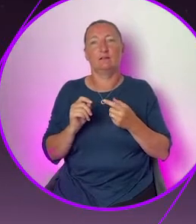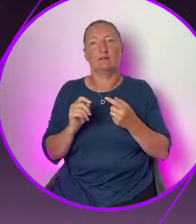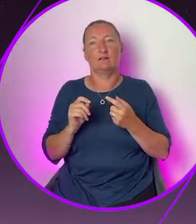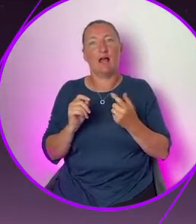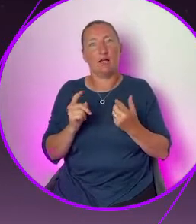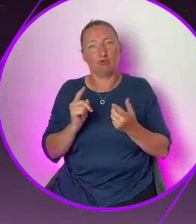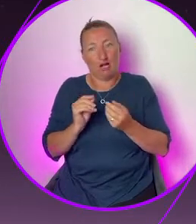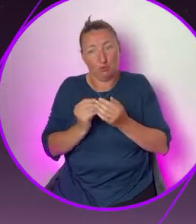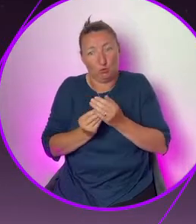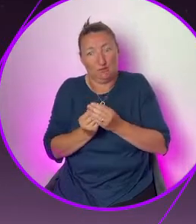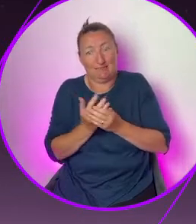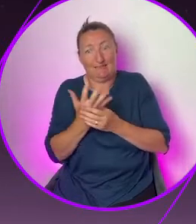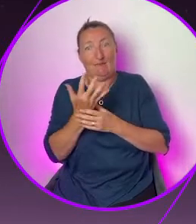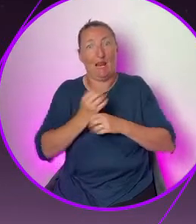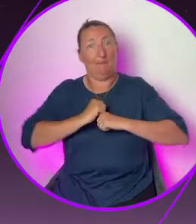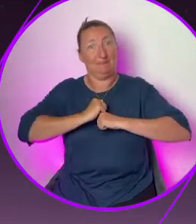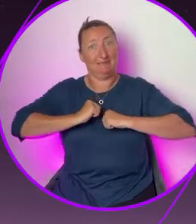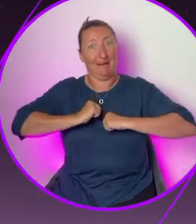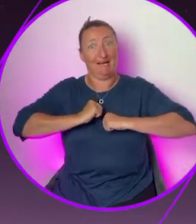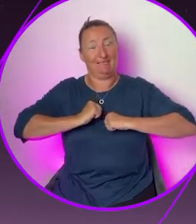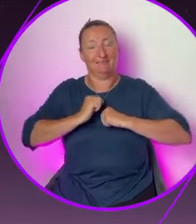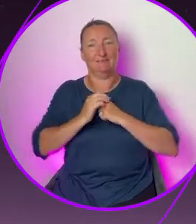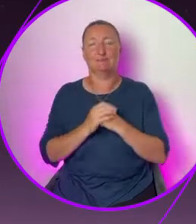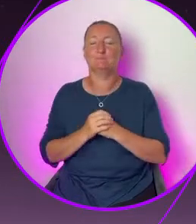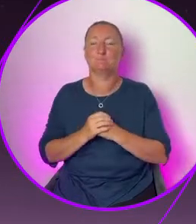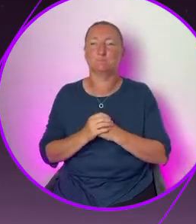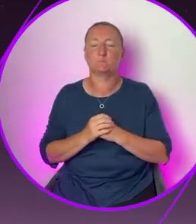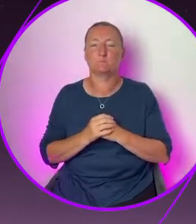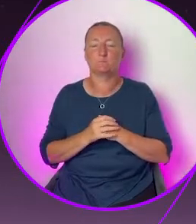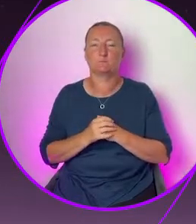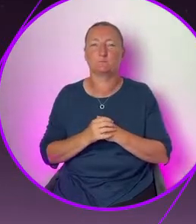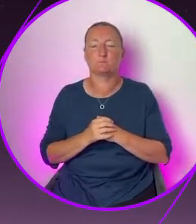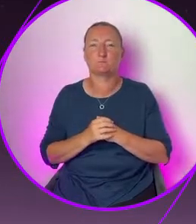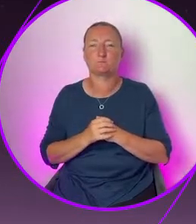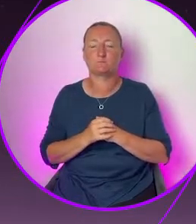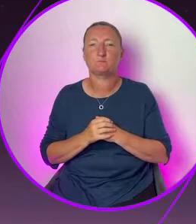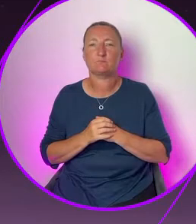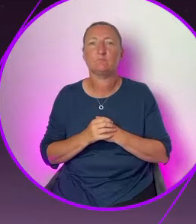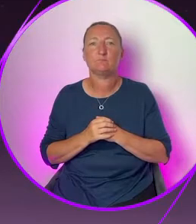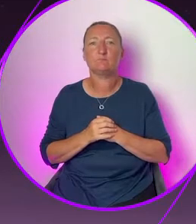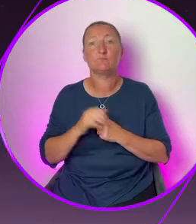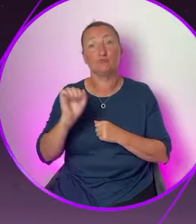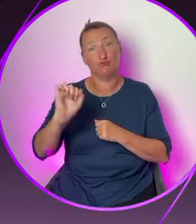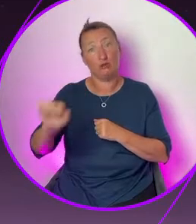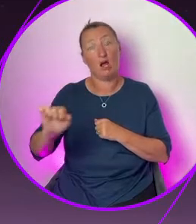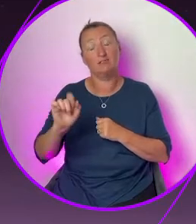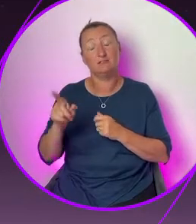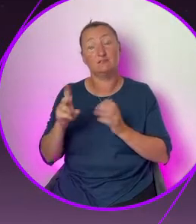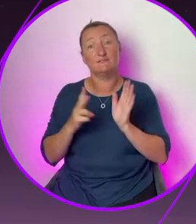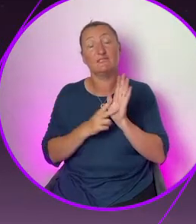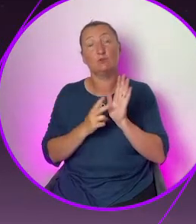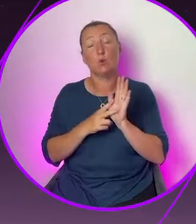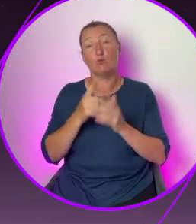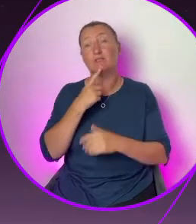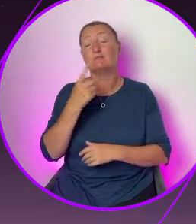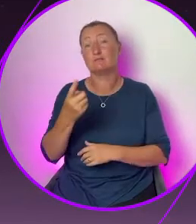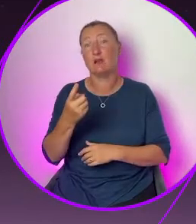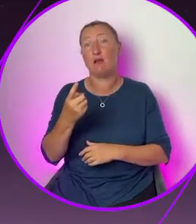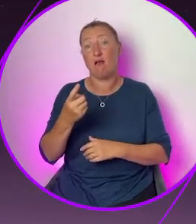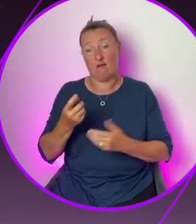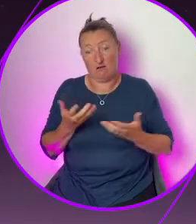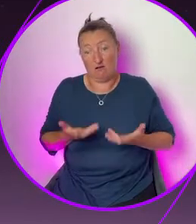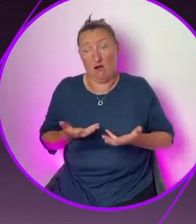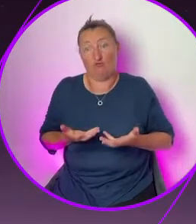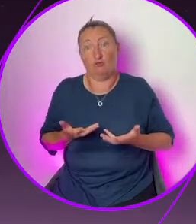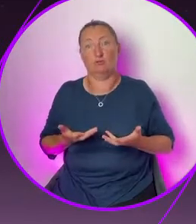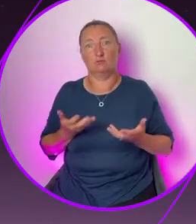of developing the space about which we're going to talk about. So, as Victoria has just said, there is currently, we're in this moment